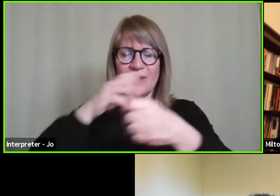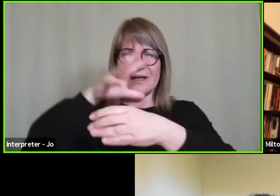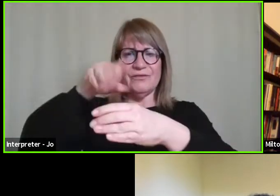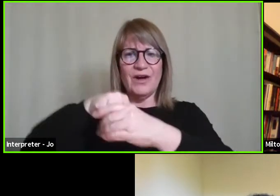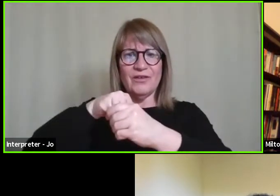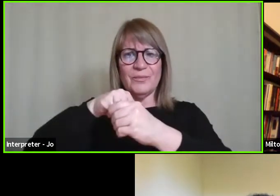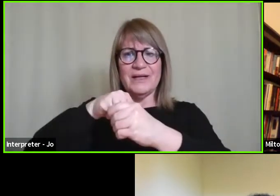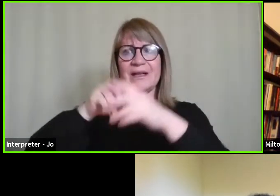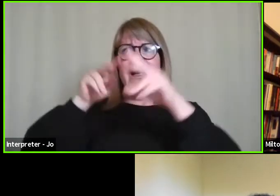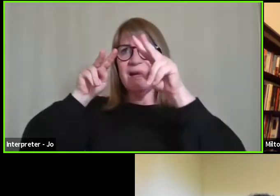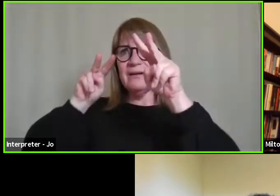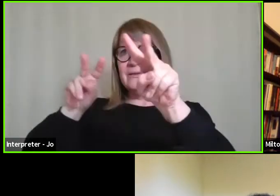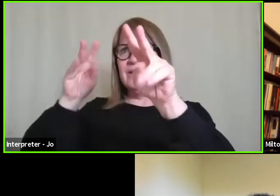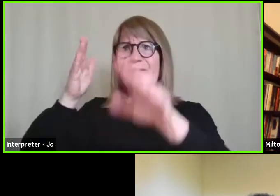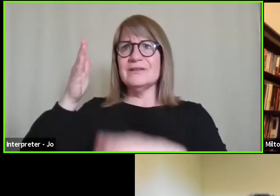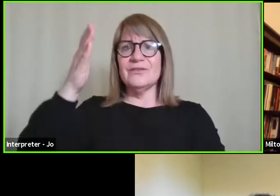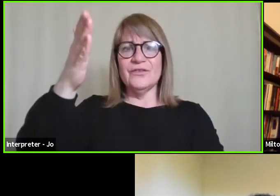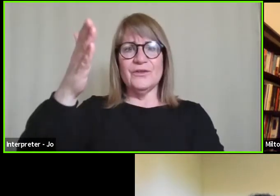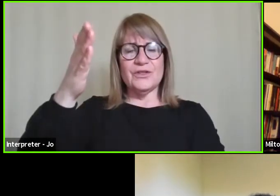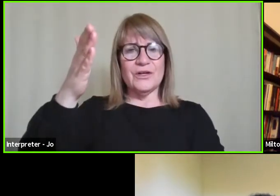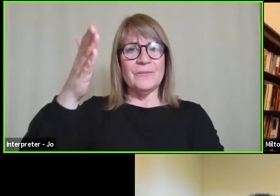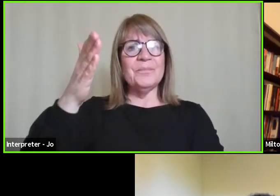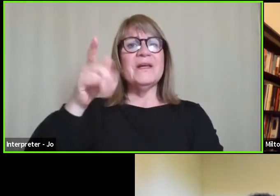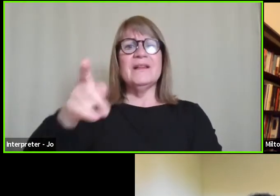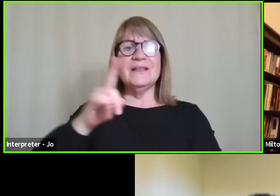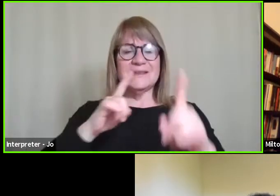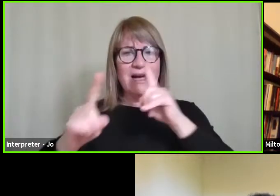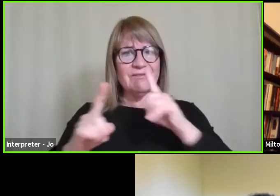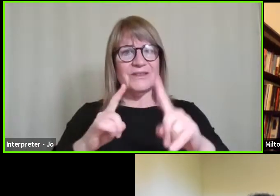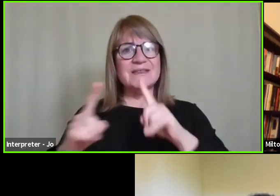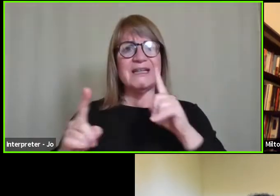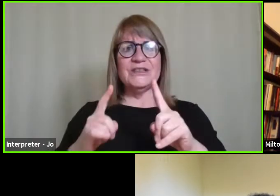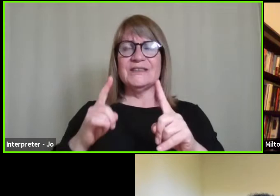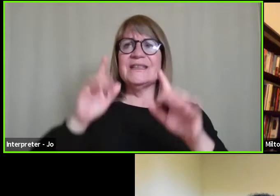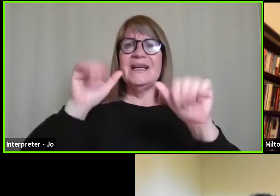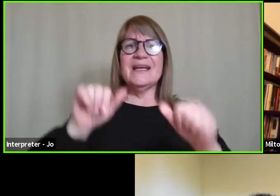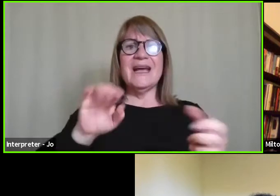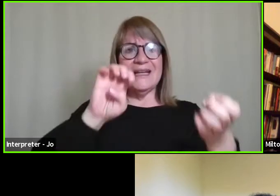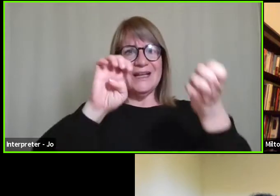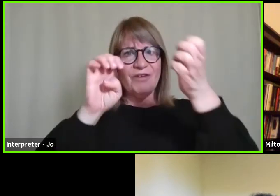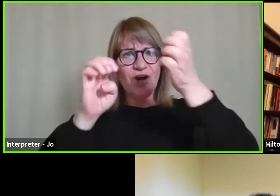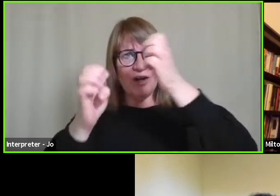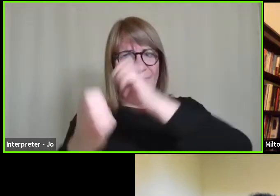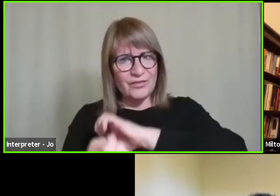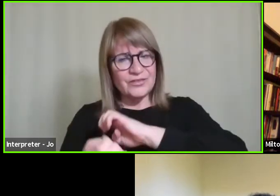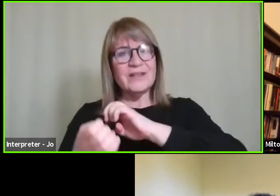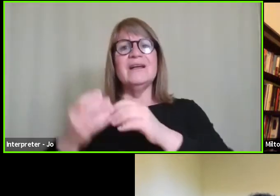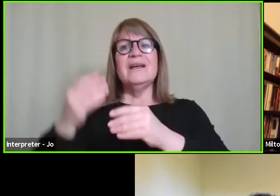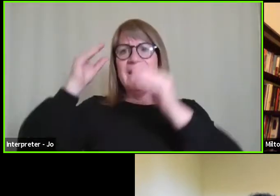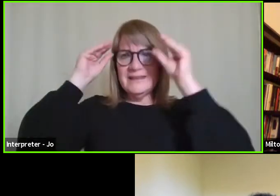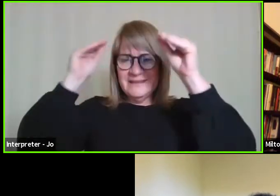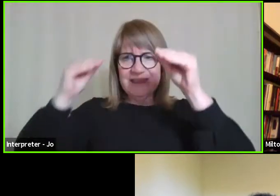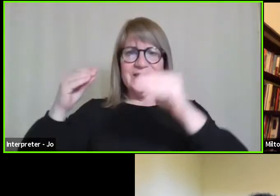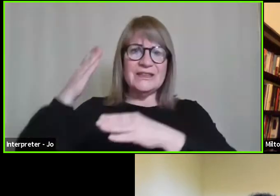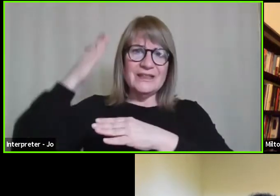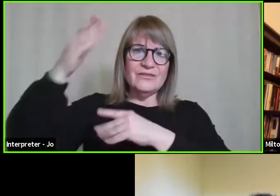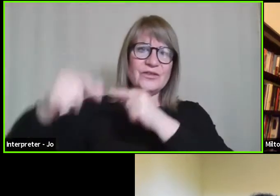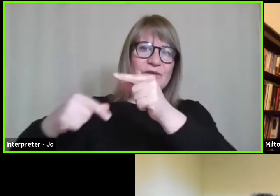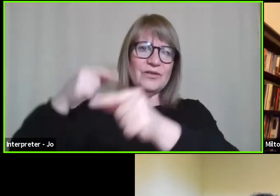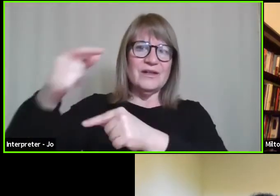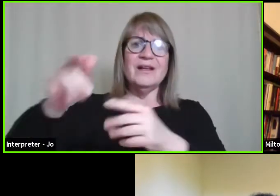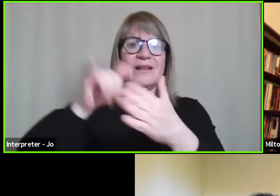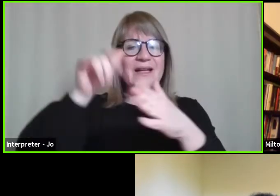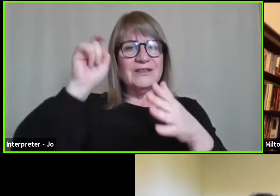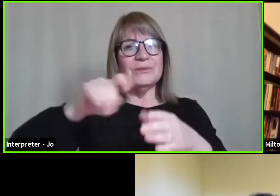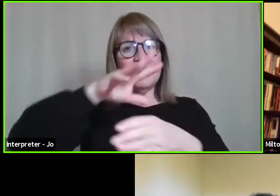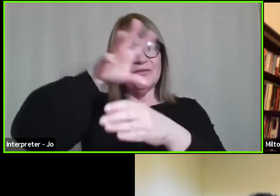around um changing altering and editing traits of future generations um that's going to be an increasing part of our day-to-day lives and